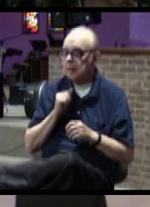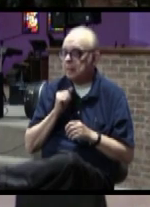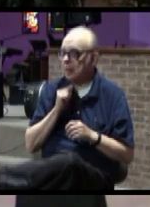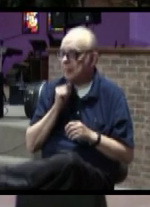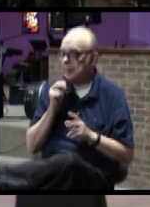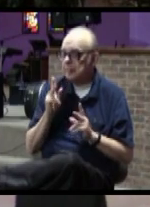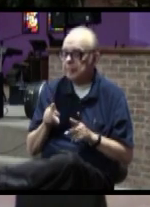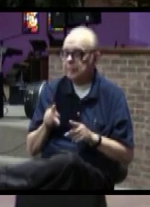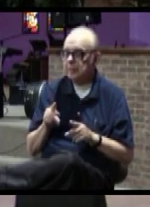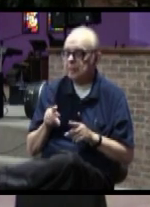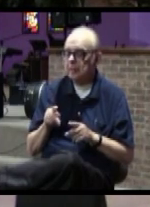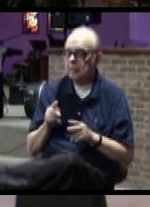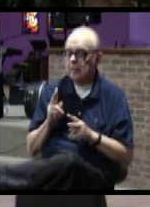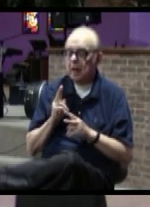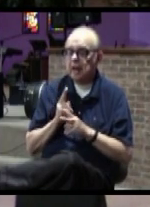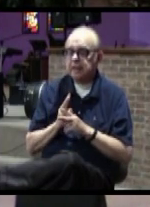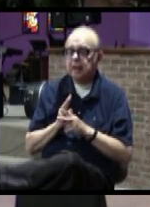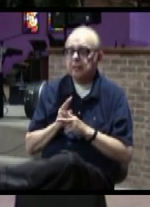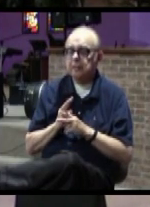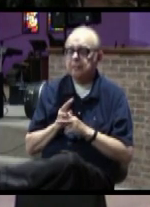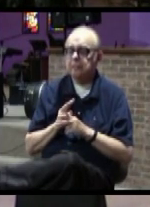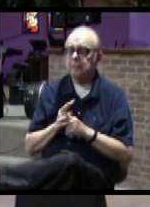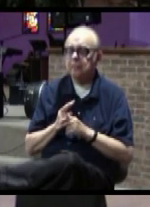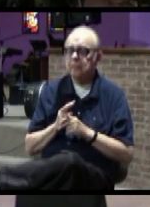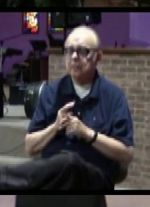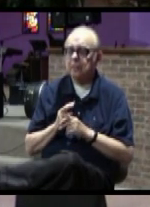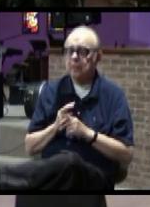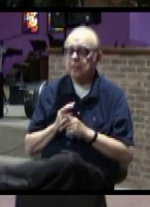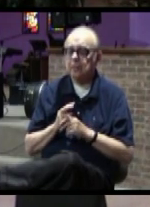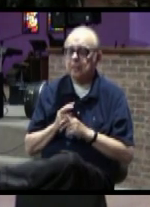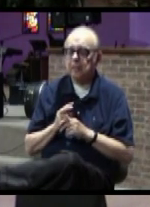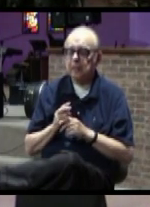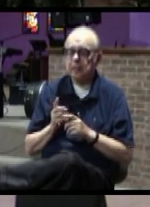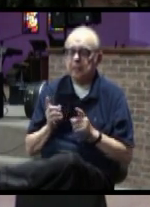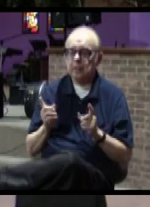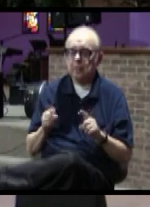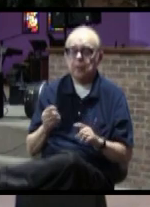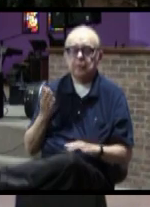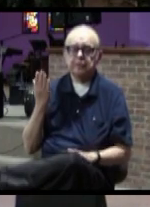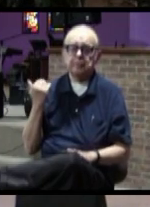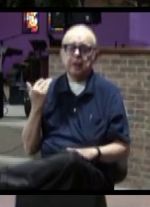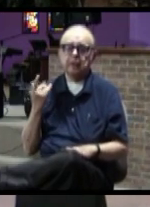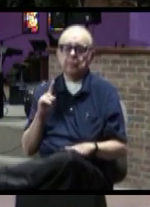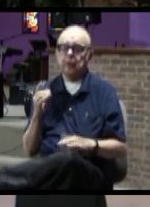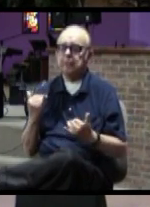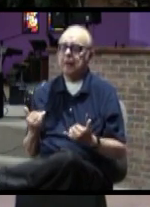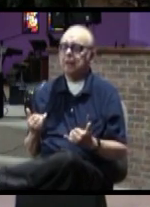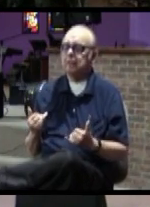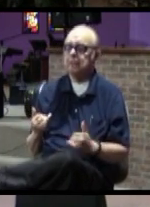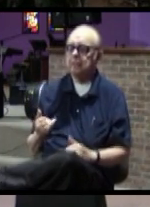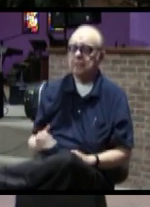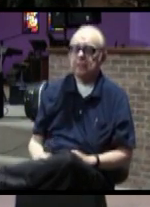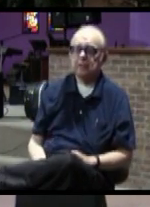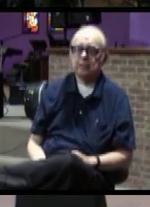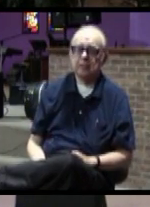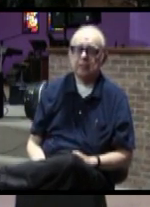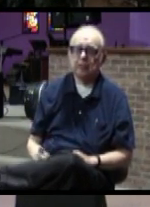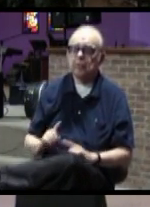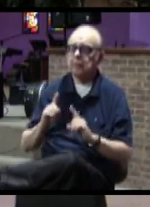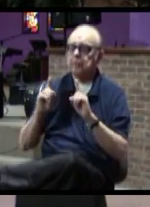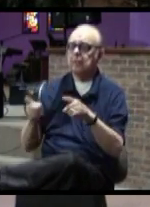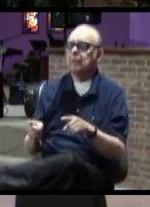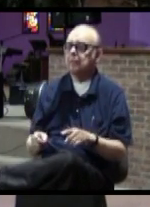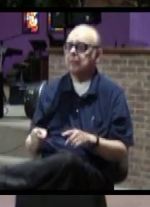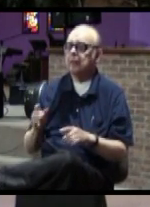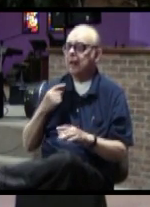cared. But God has sure changed an awful lot from where I was to where I am